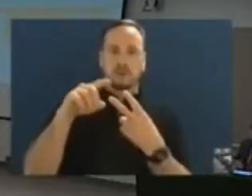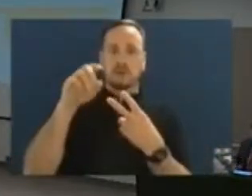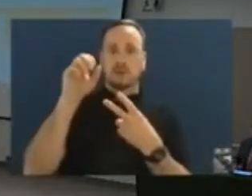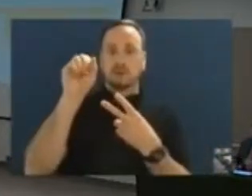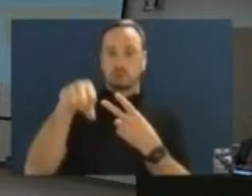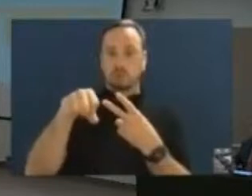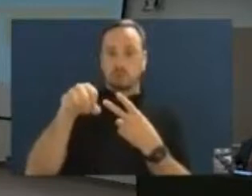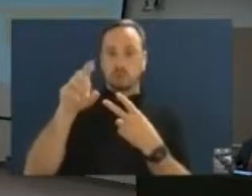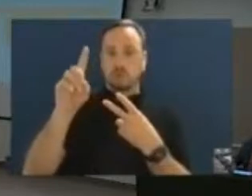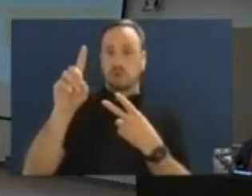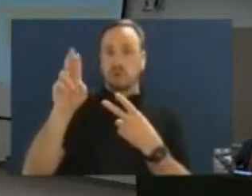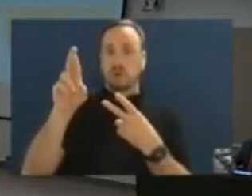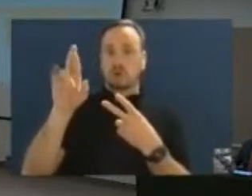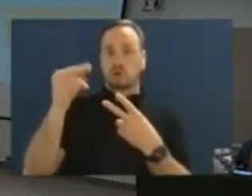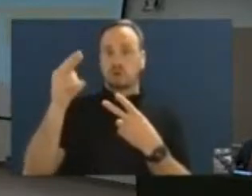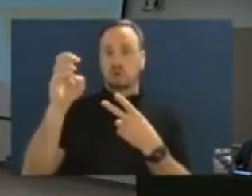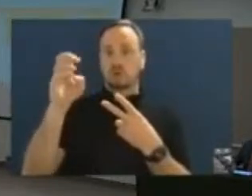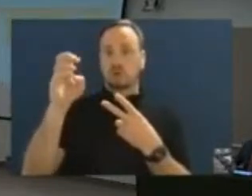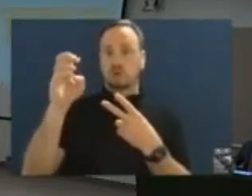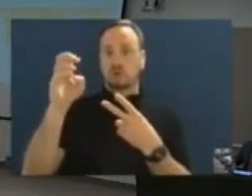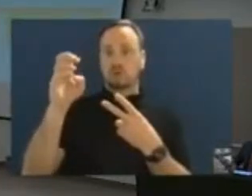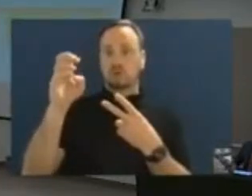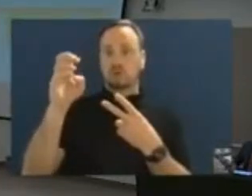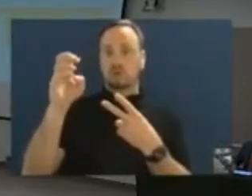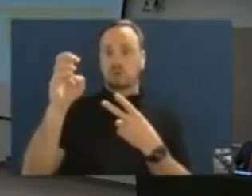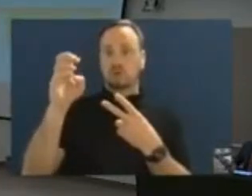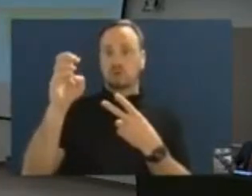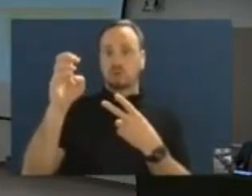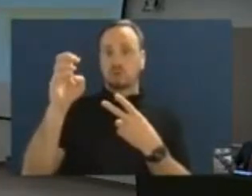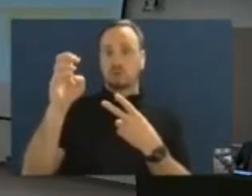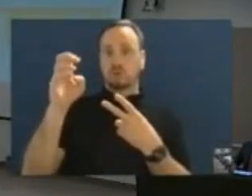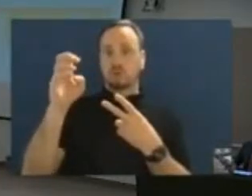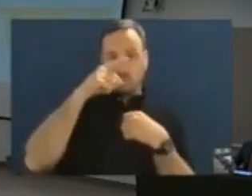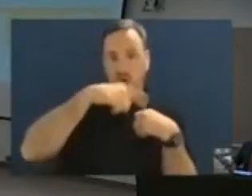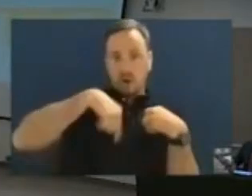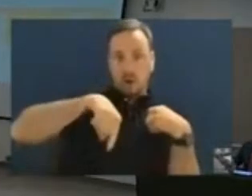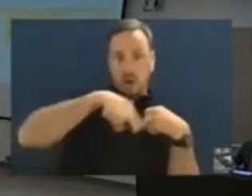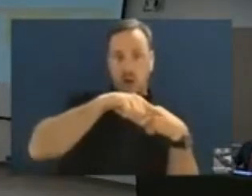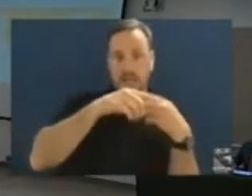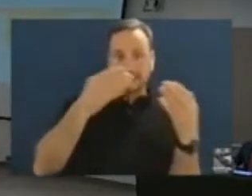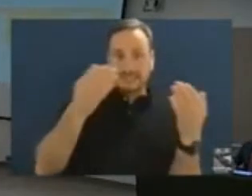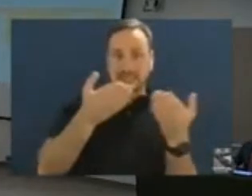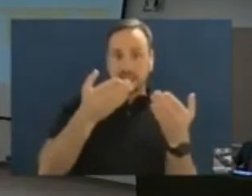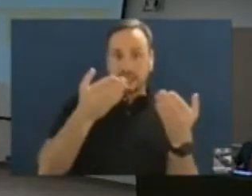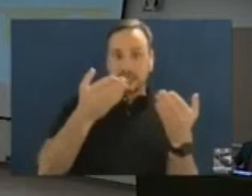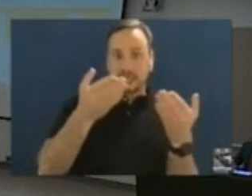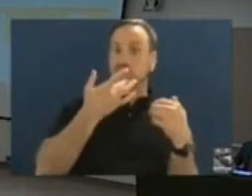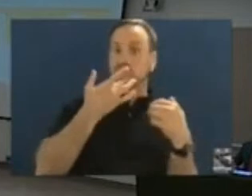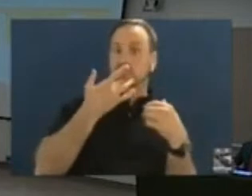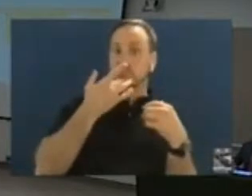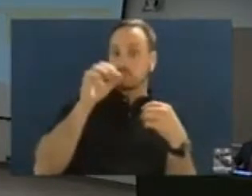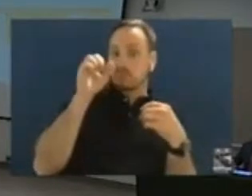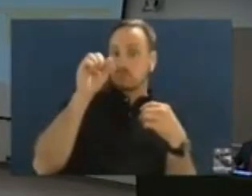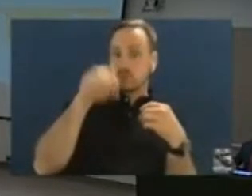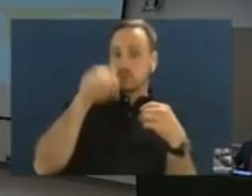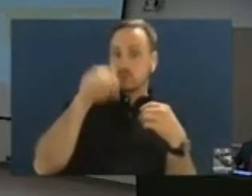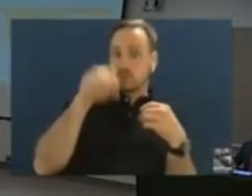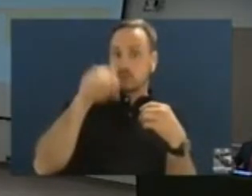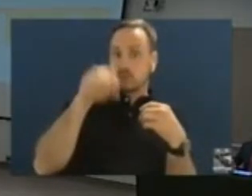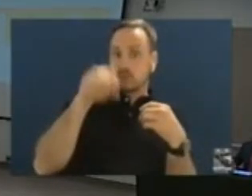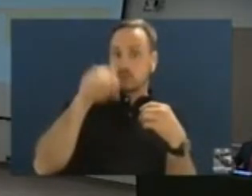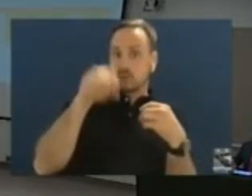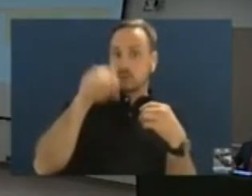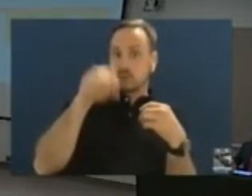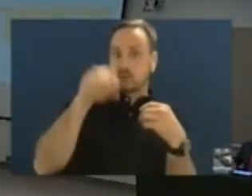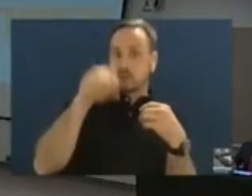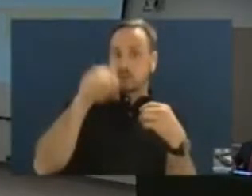All right. And so for the rest of us in the room, all of those in favor of Ms. Shipp's motion,